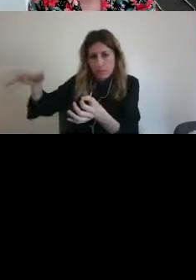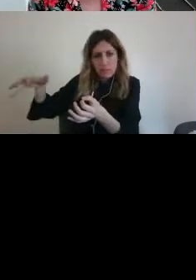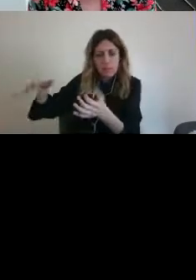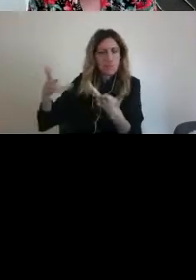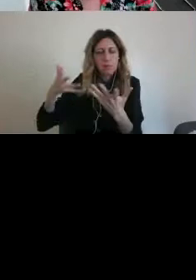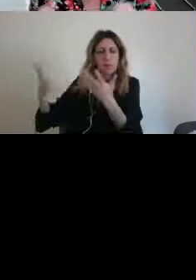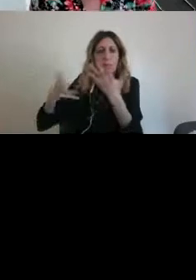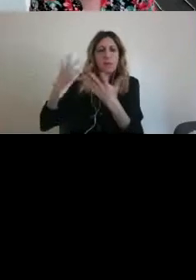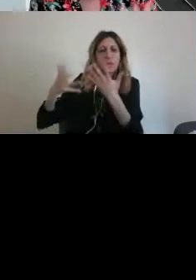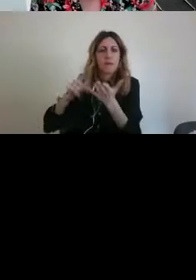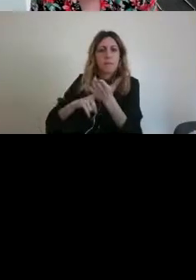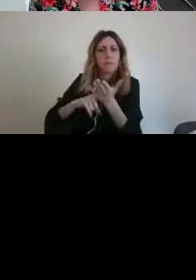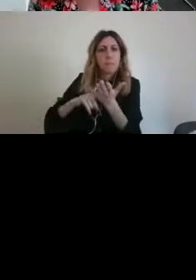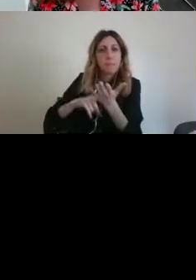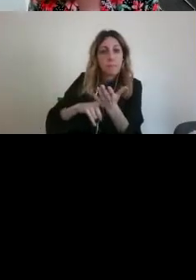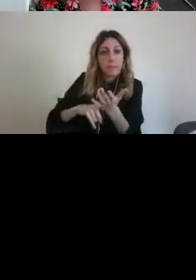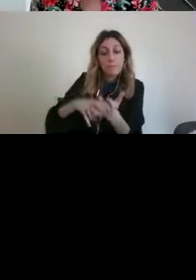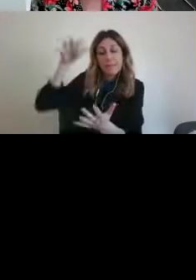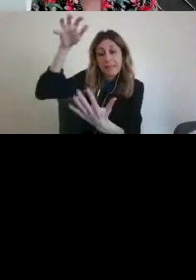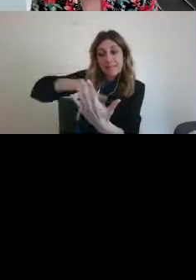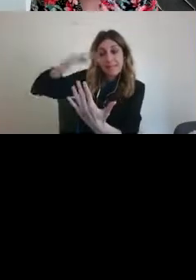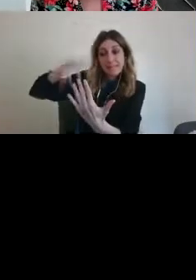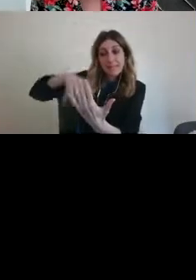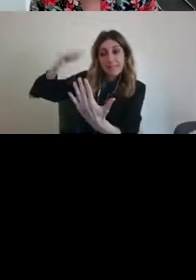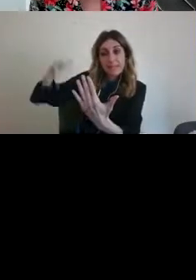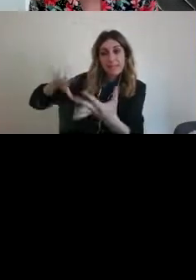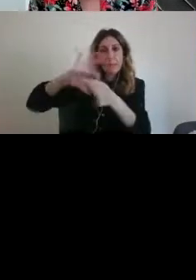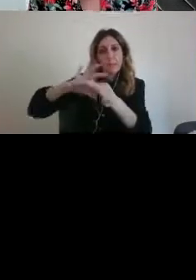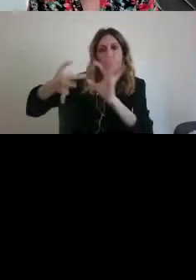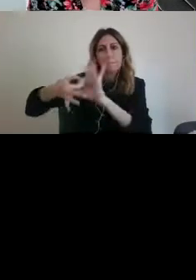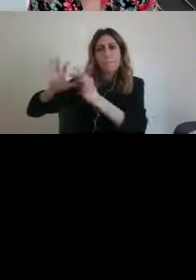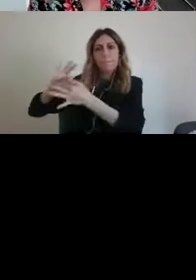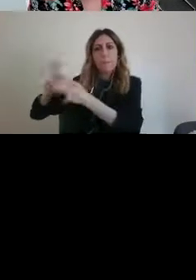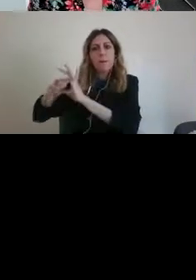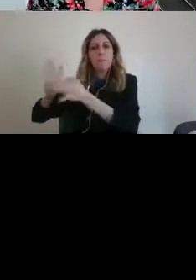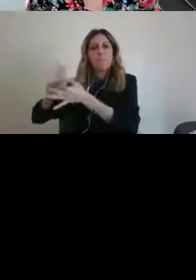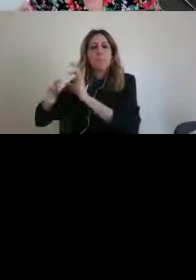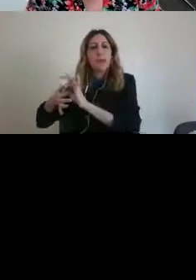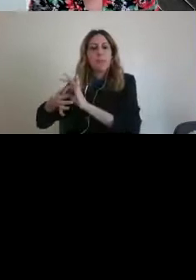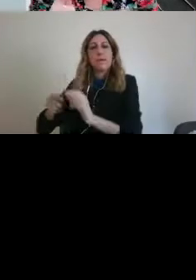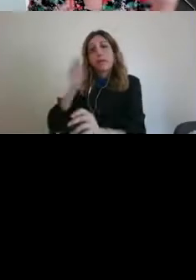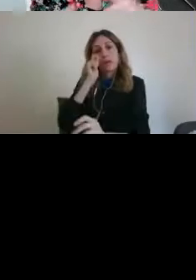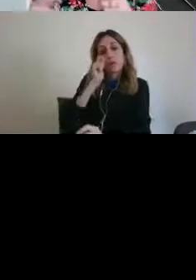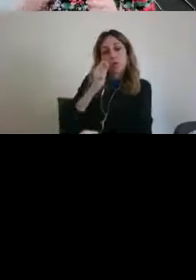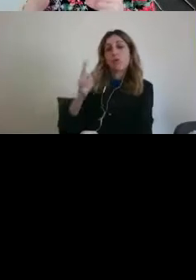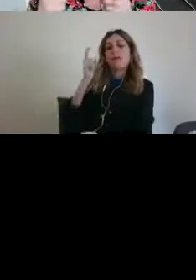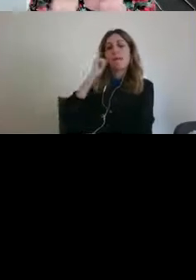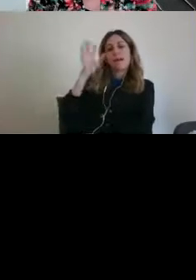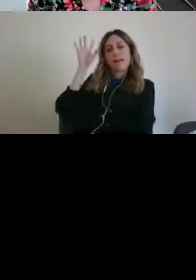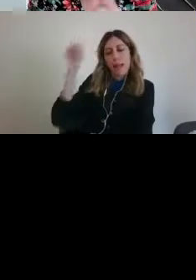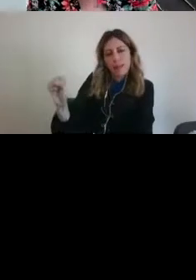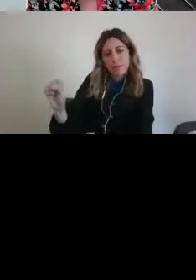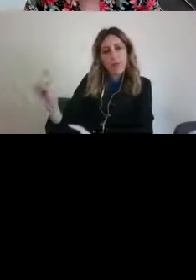SEO fit. It's a way of telling Google which pages are most important. Because if a page gets lots and lots of